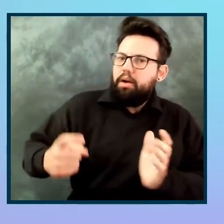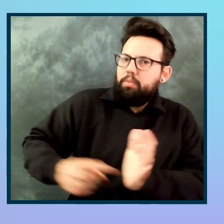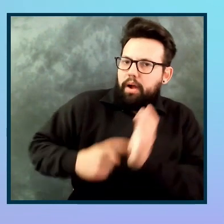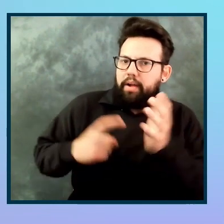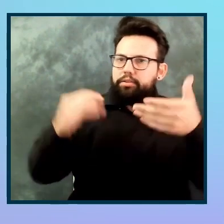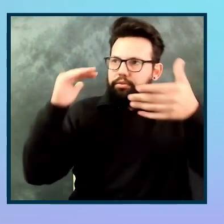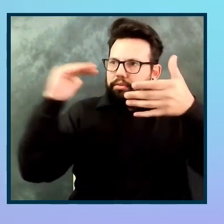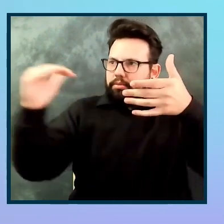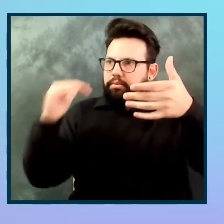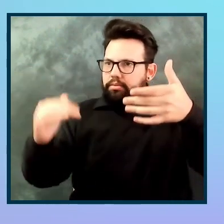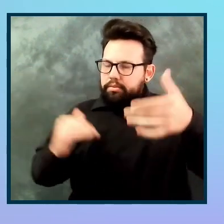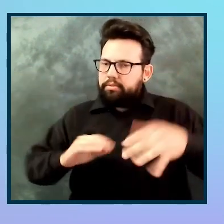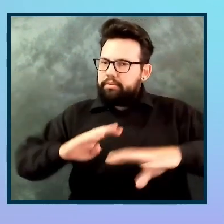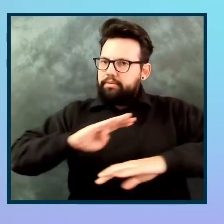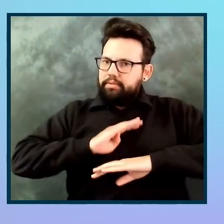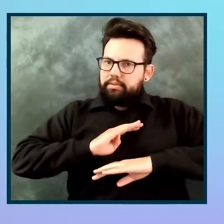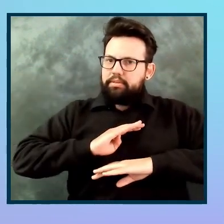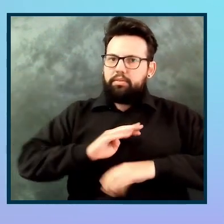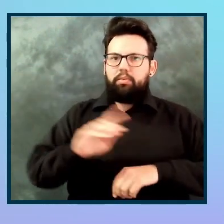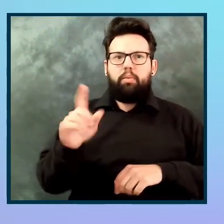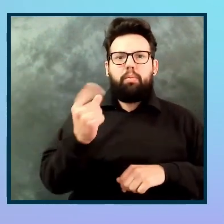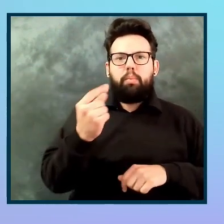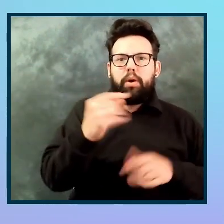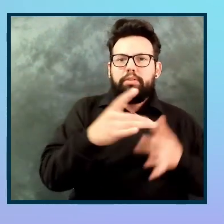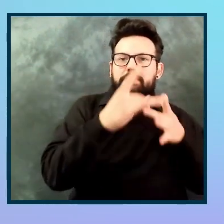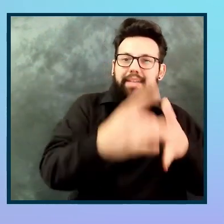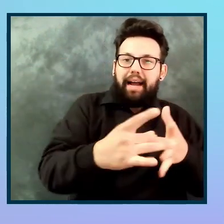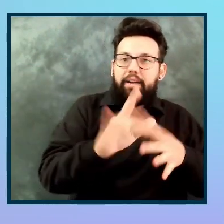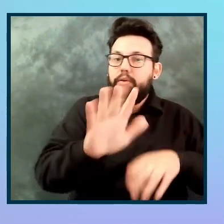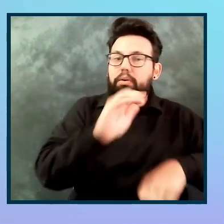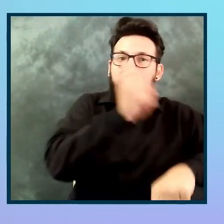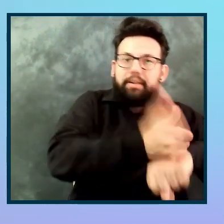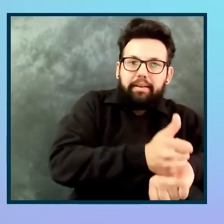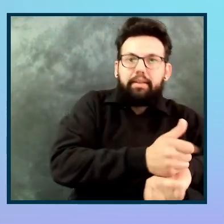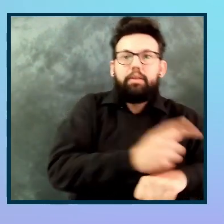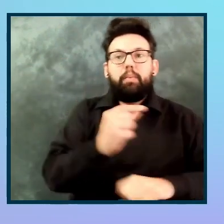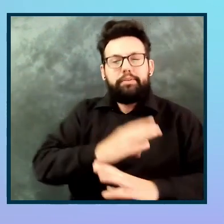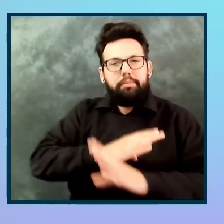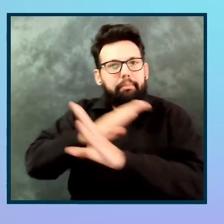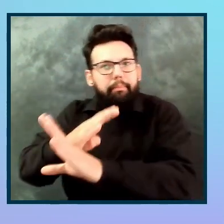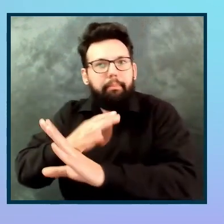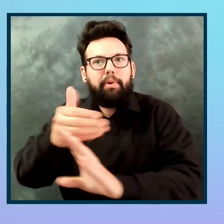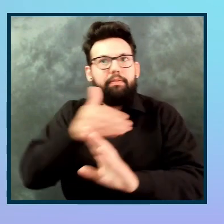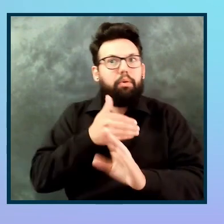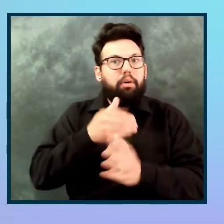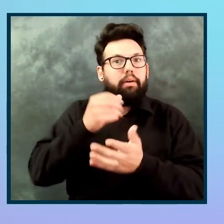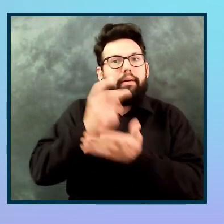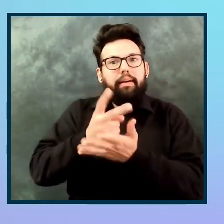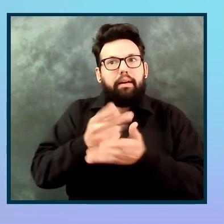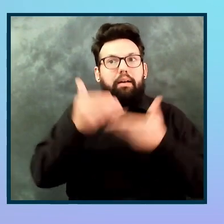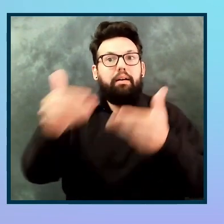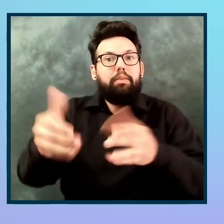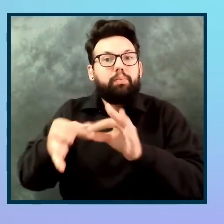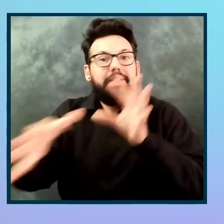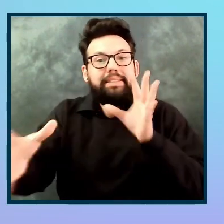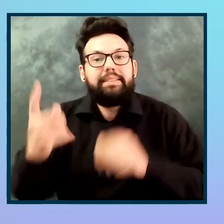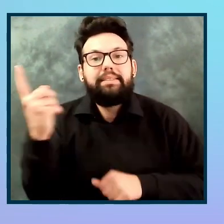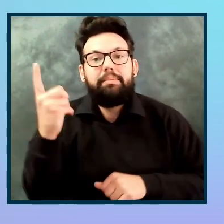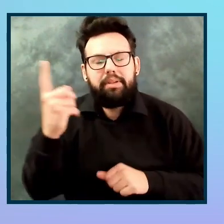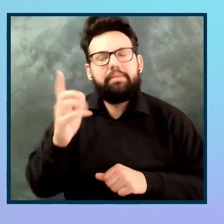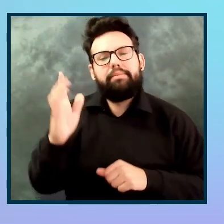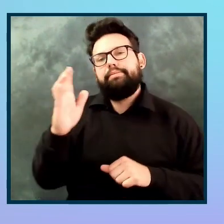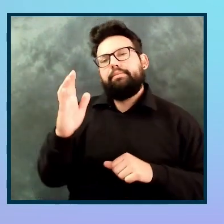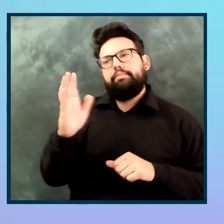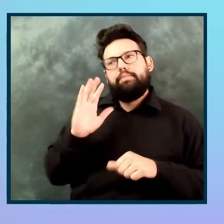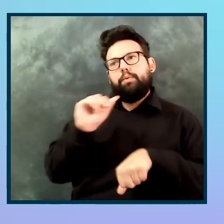These are the guardrails that you need to get through before you can move on to the next step. For example, I've worked in an organization where we